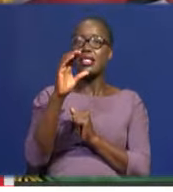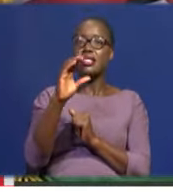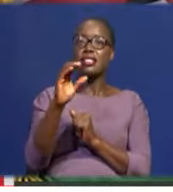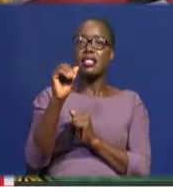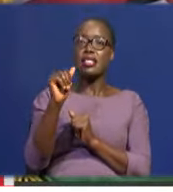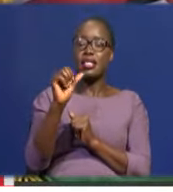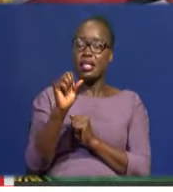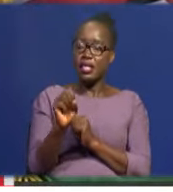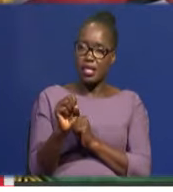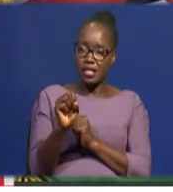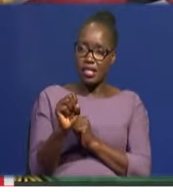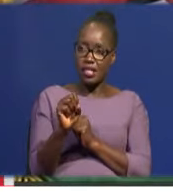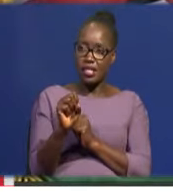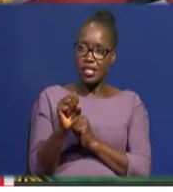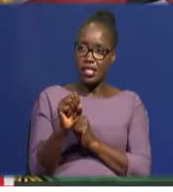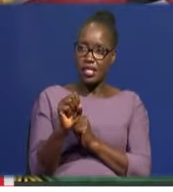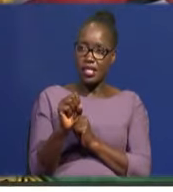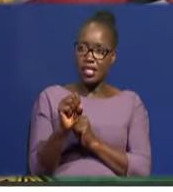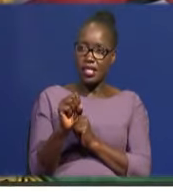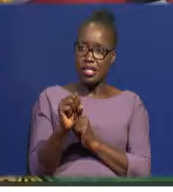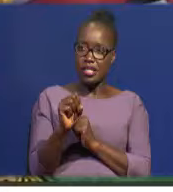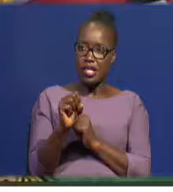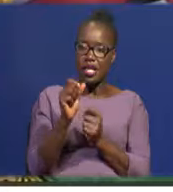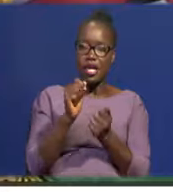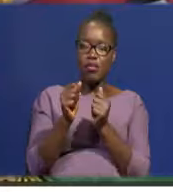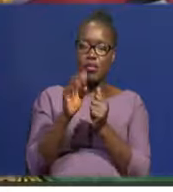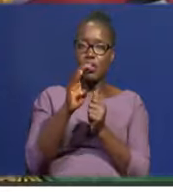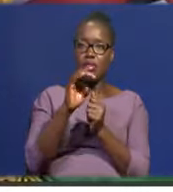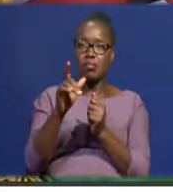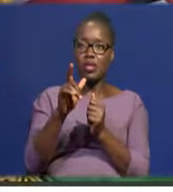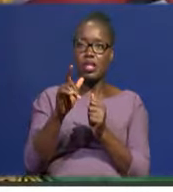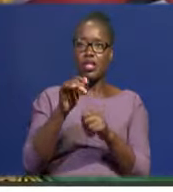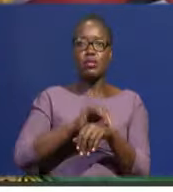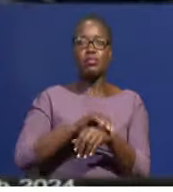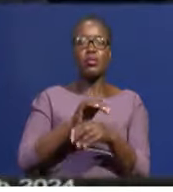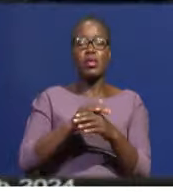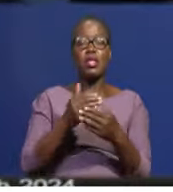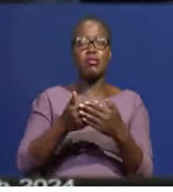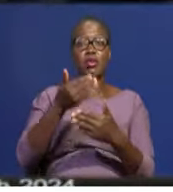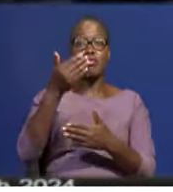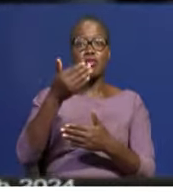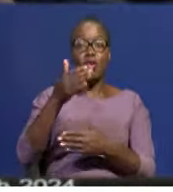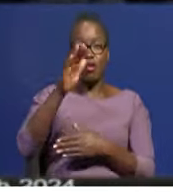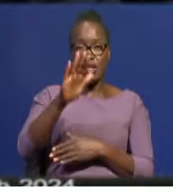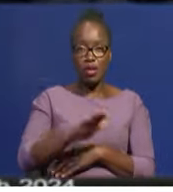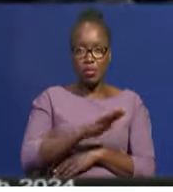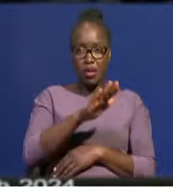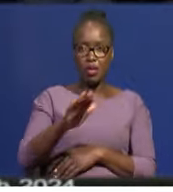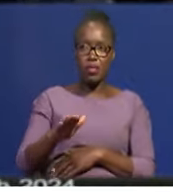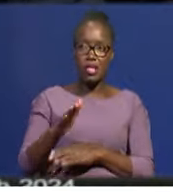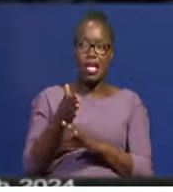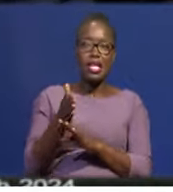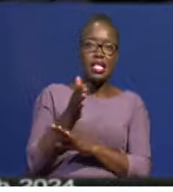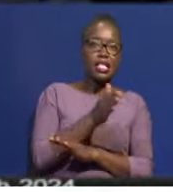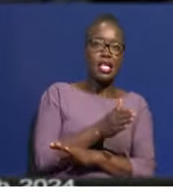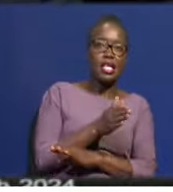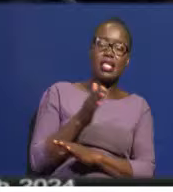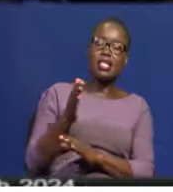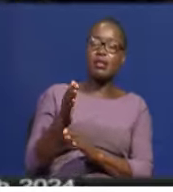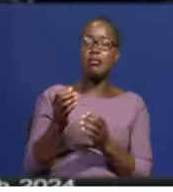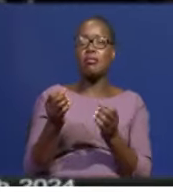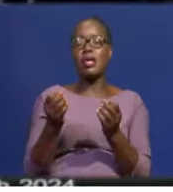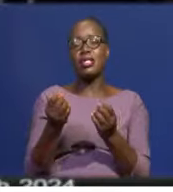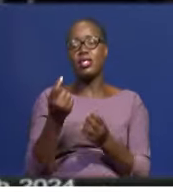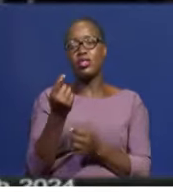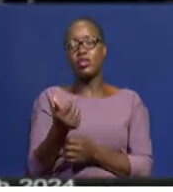Administration Laws Amendment Bill 2023 is properly before the House. Previous day, the minority side led by OP